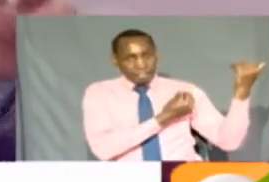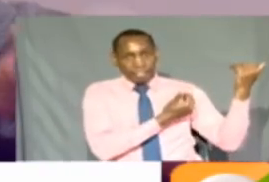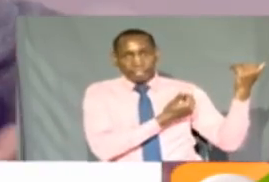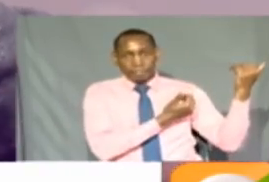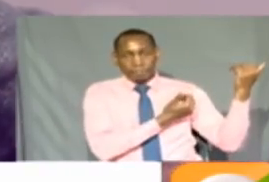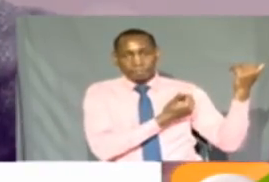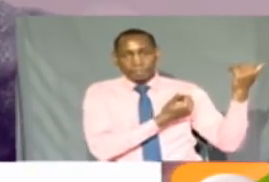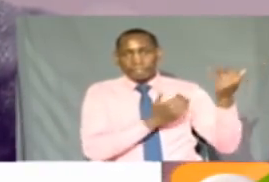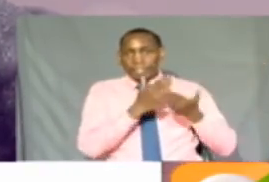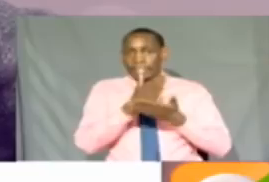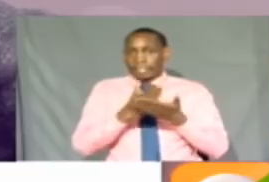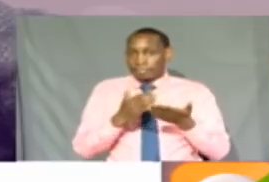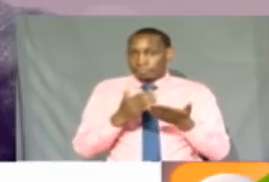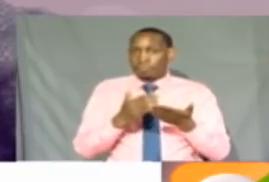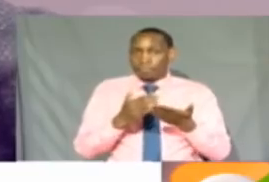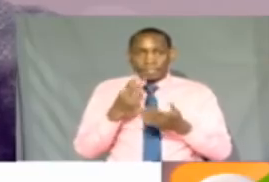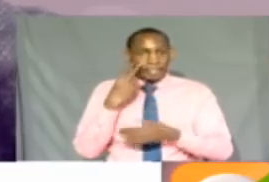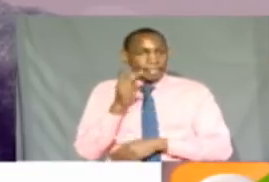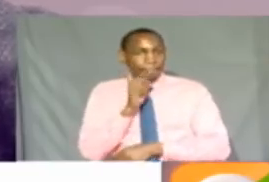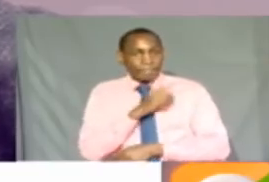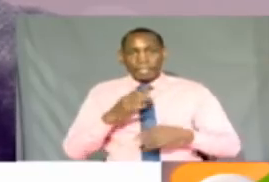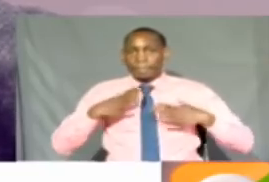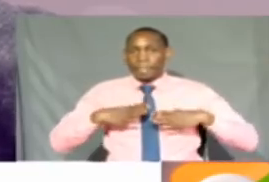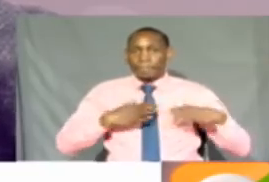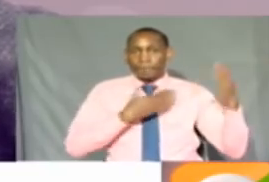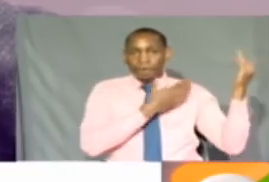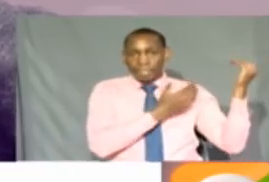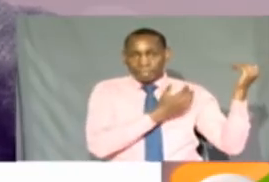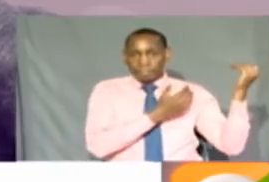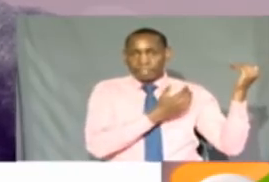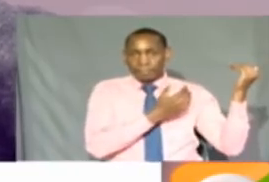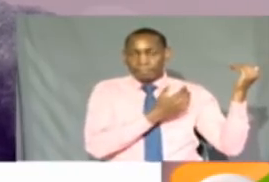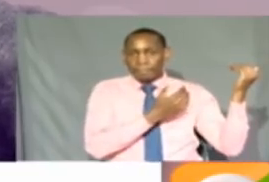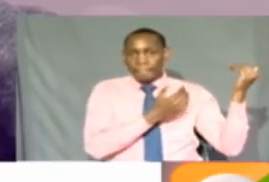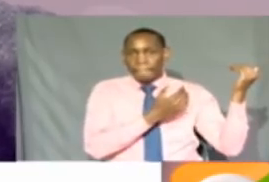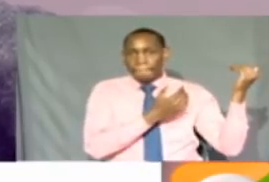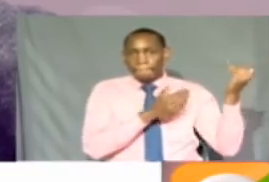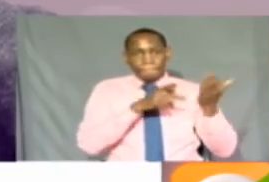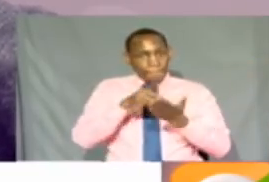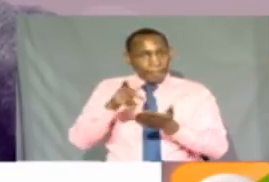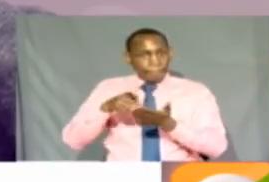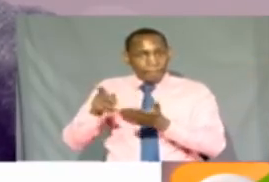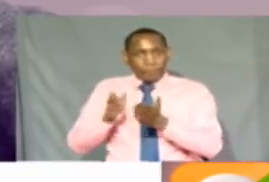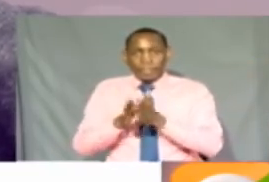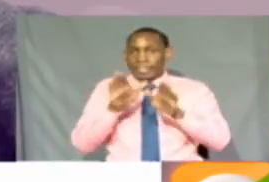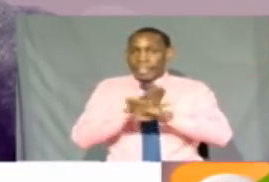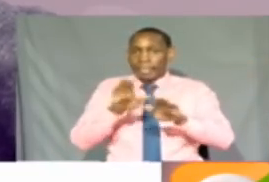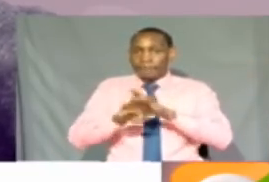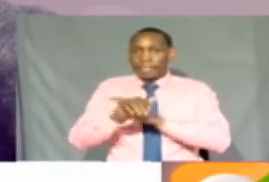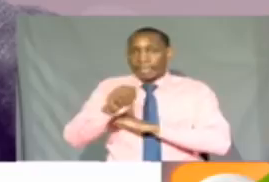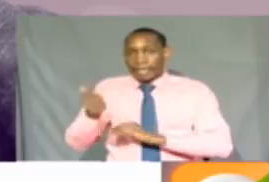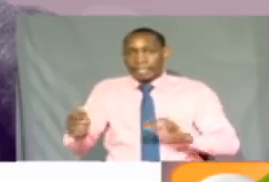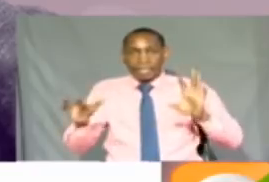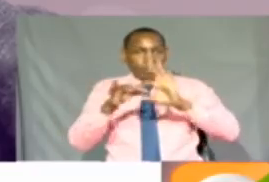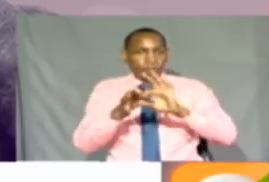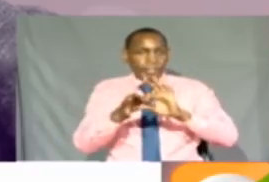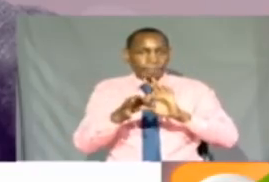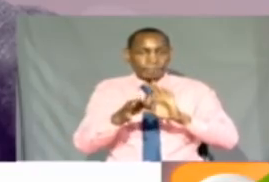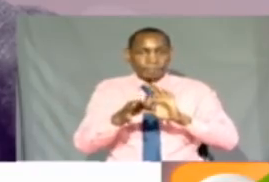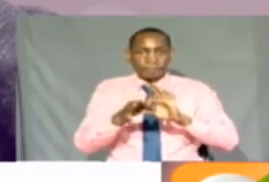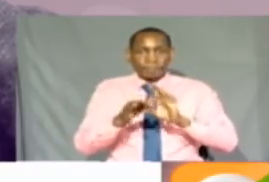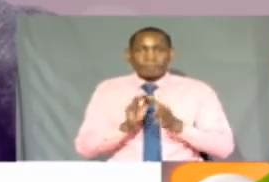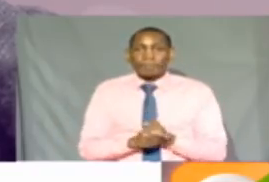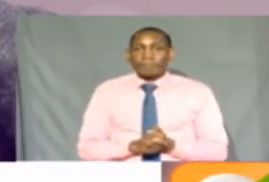gone through them, some of them, but I've seen it. People expect you to pay other people's rent and everything else put together. So long term is